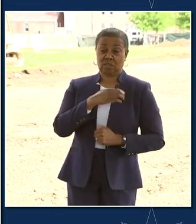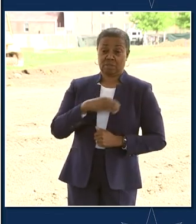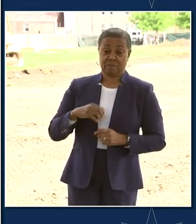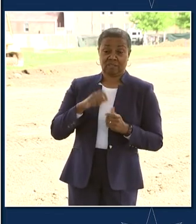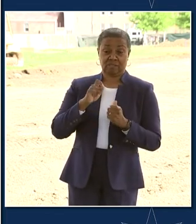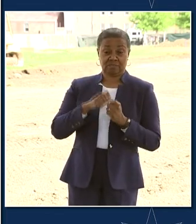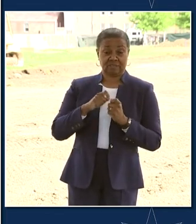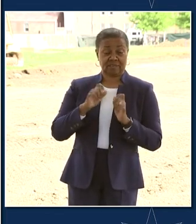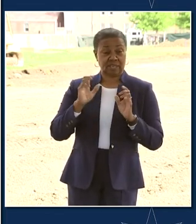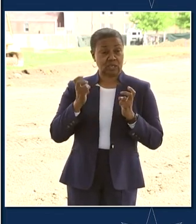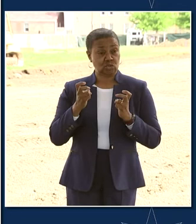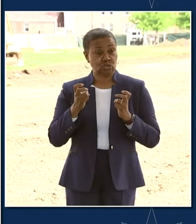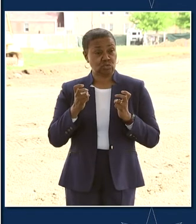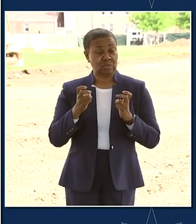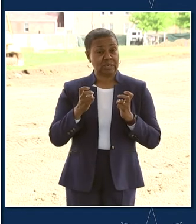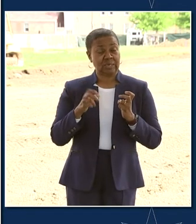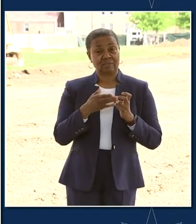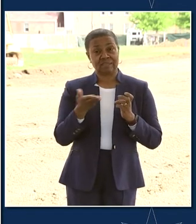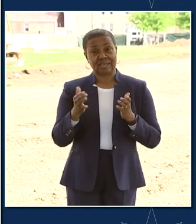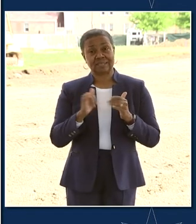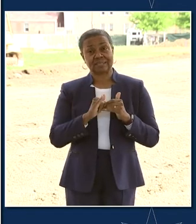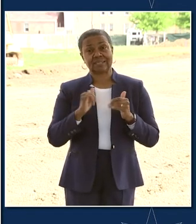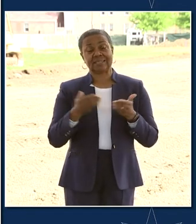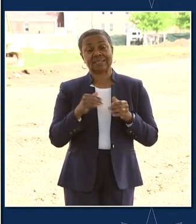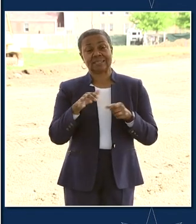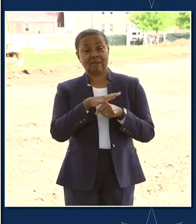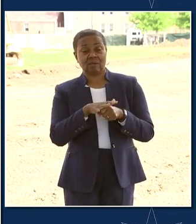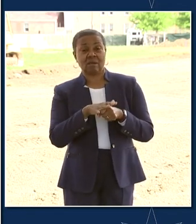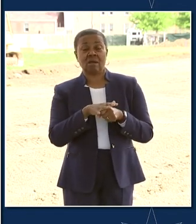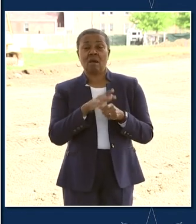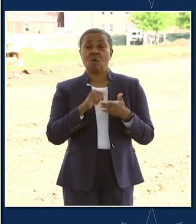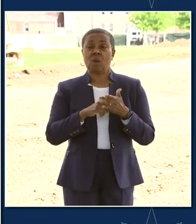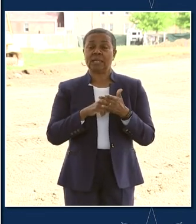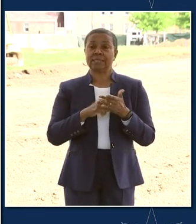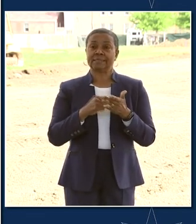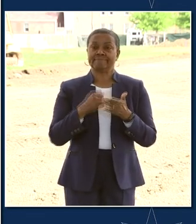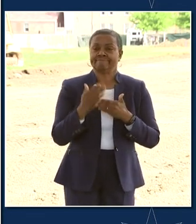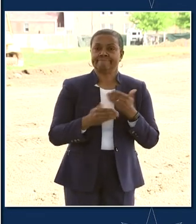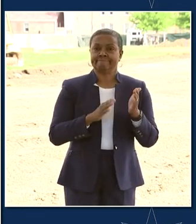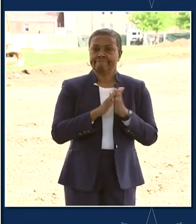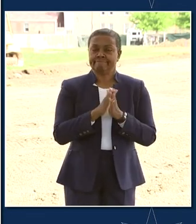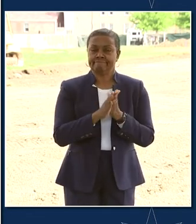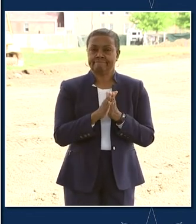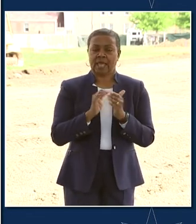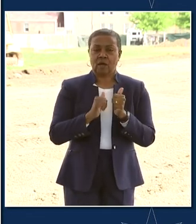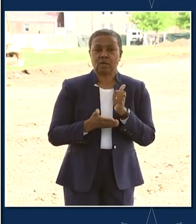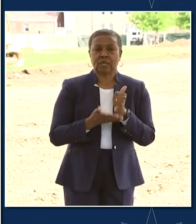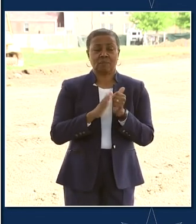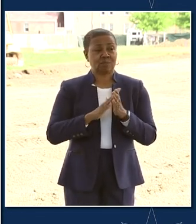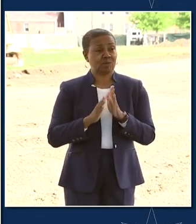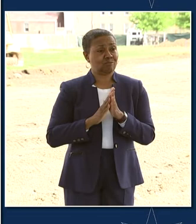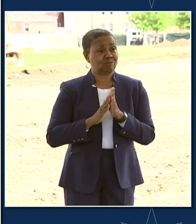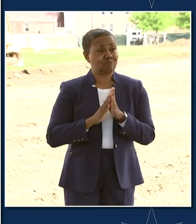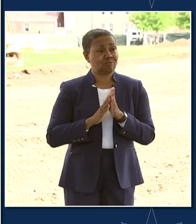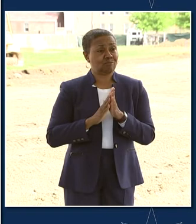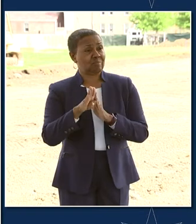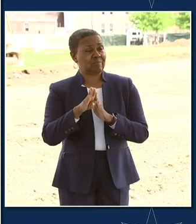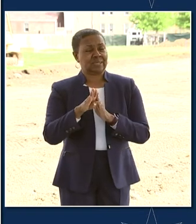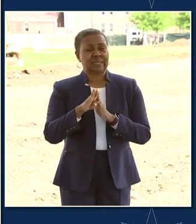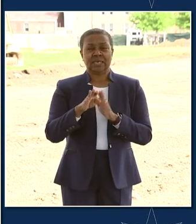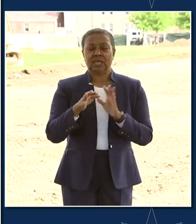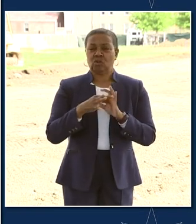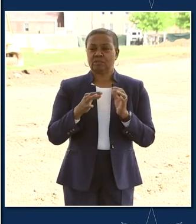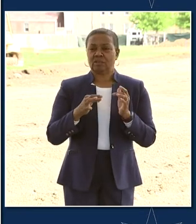and others in areas like Little Village and what momentous it could be for the community, there was no doubt about it in terms